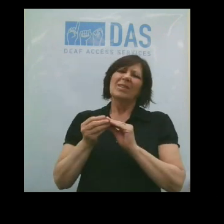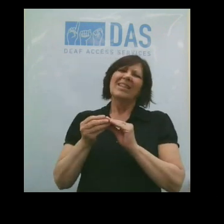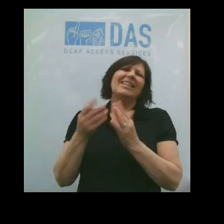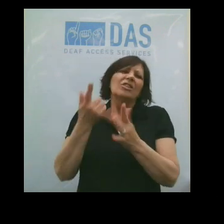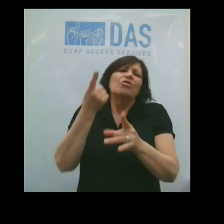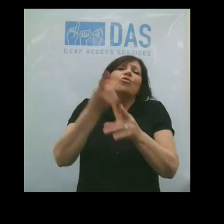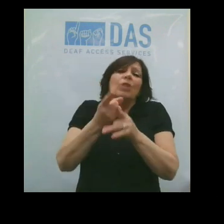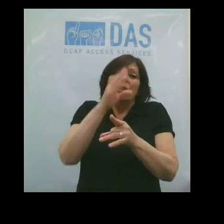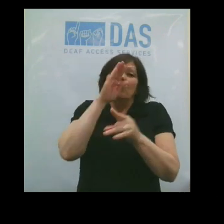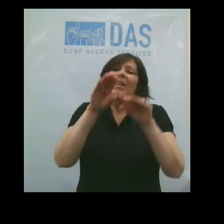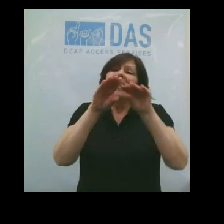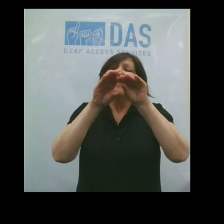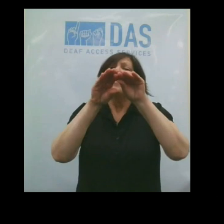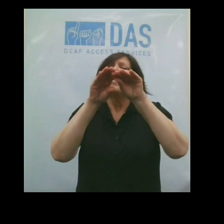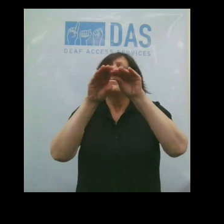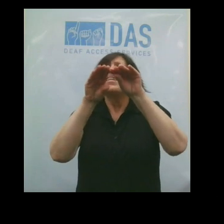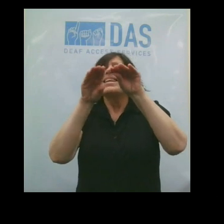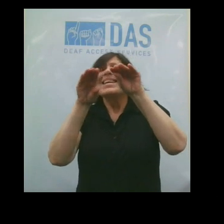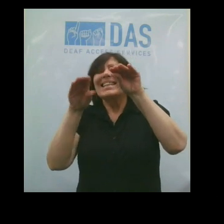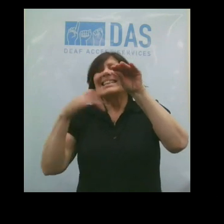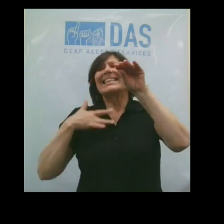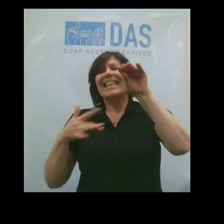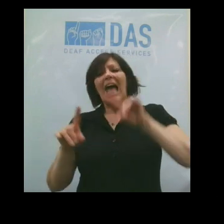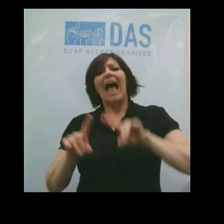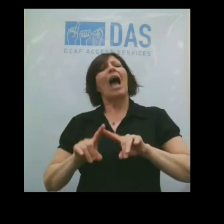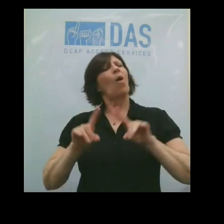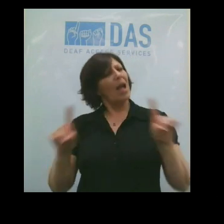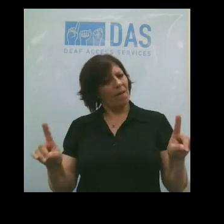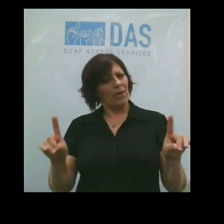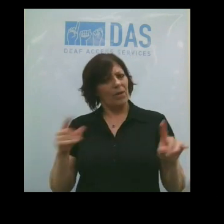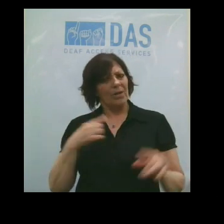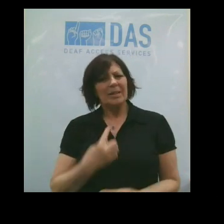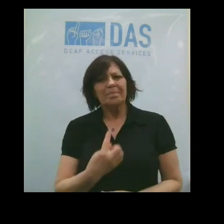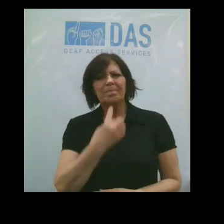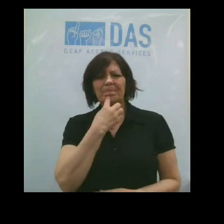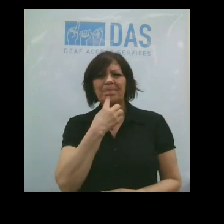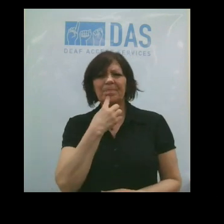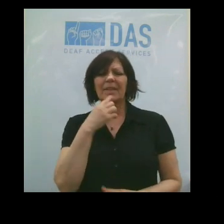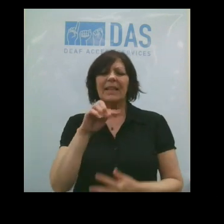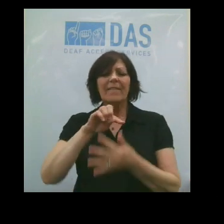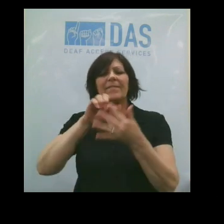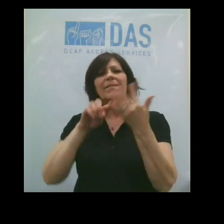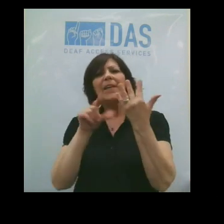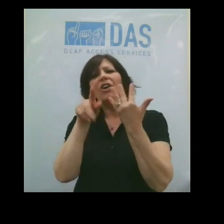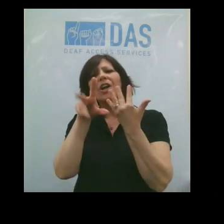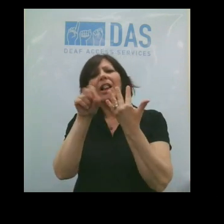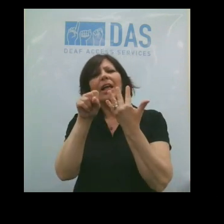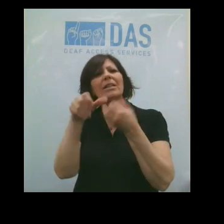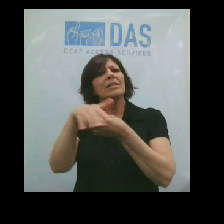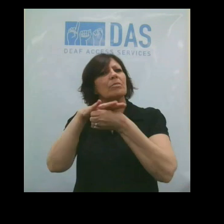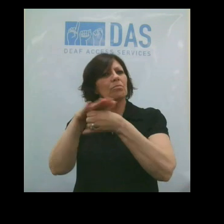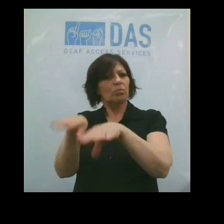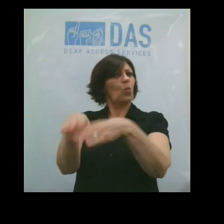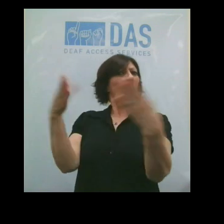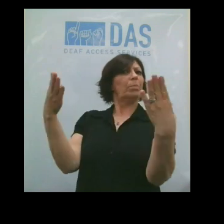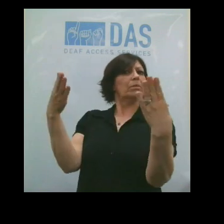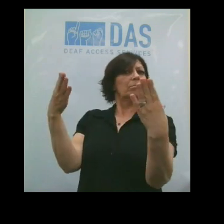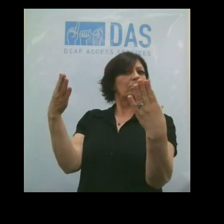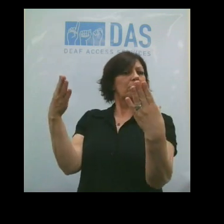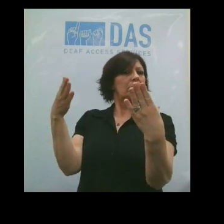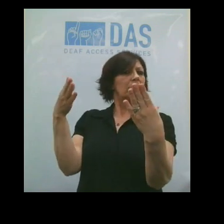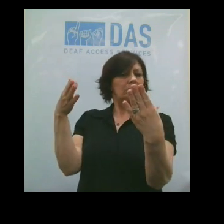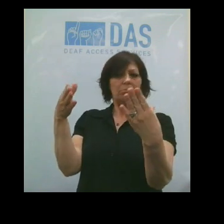the right direction generally. However, I am disappointed that the Finger Lakes region was able to reopen